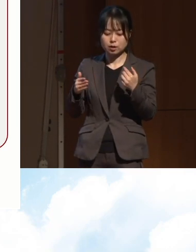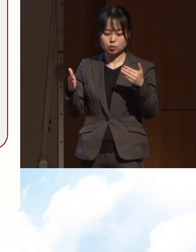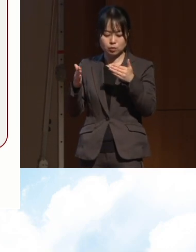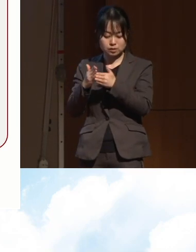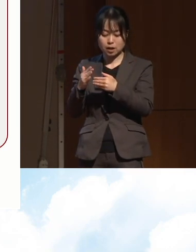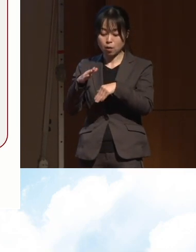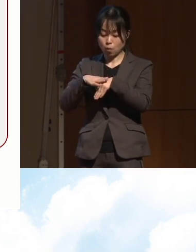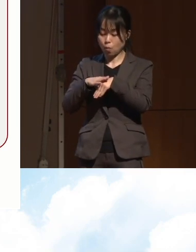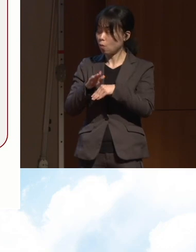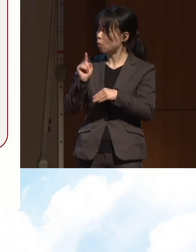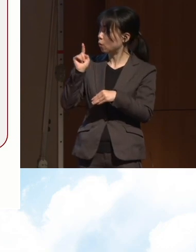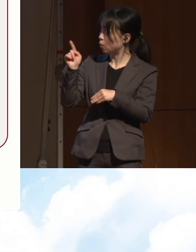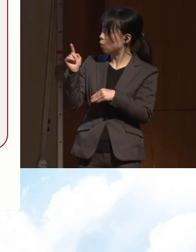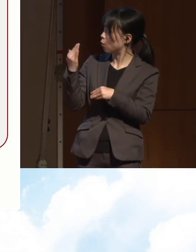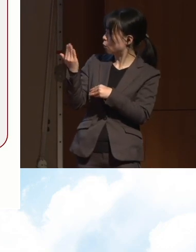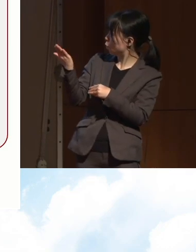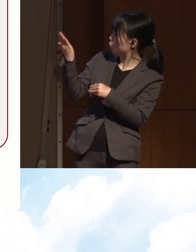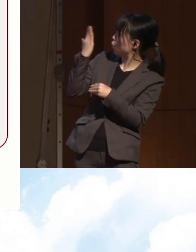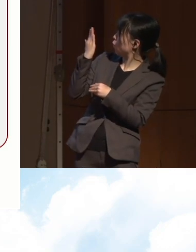really